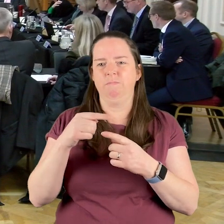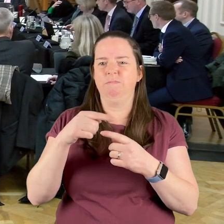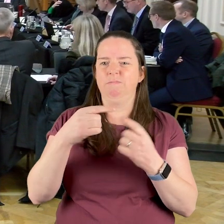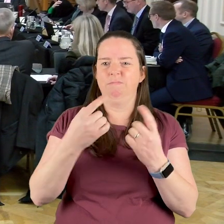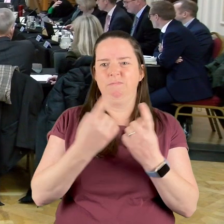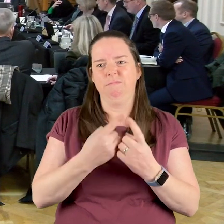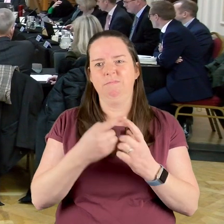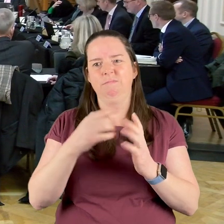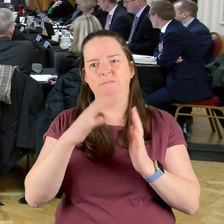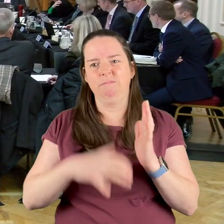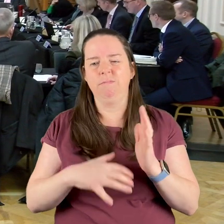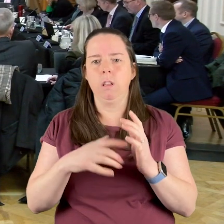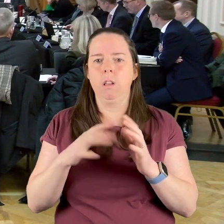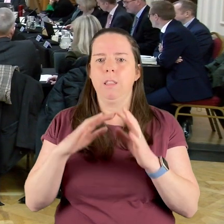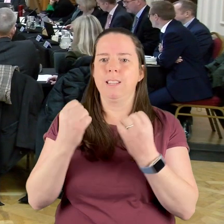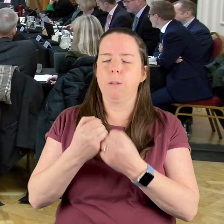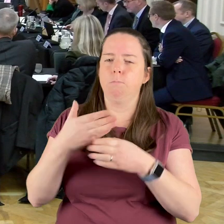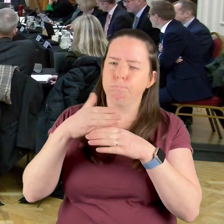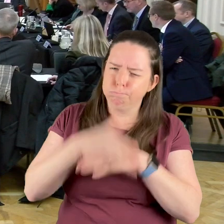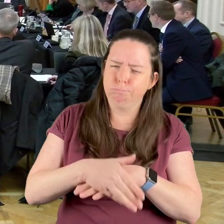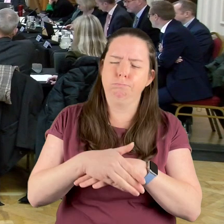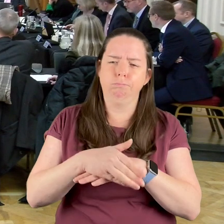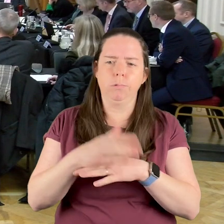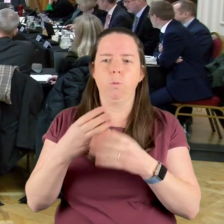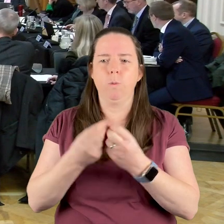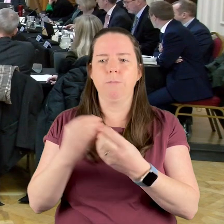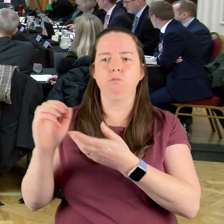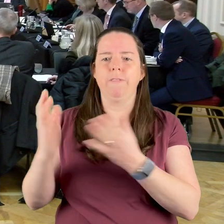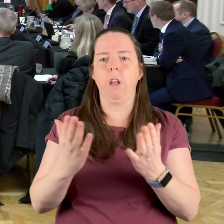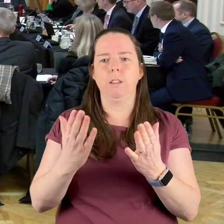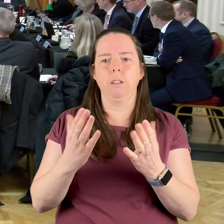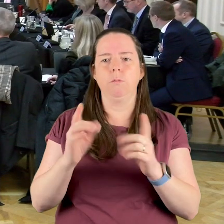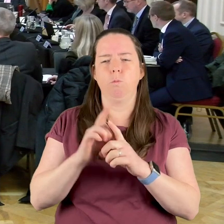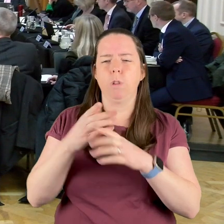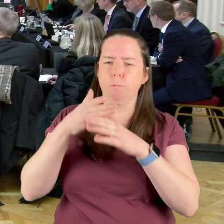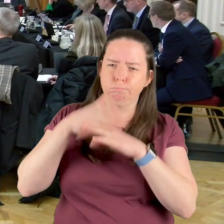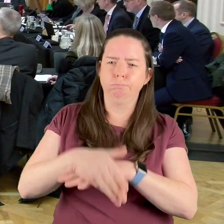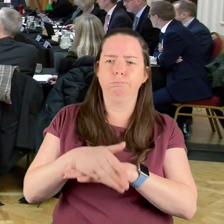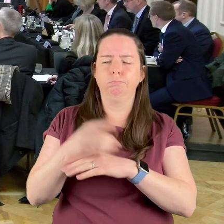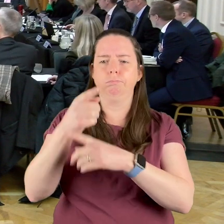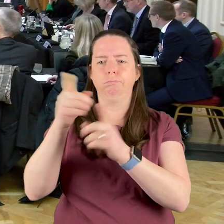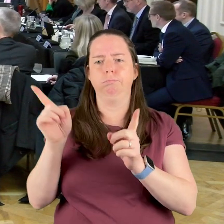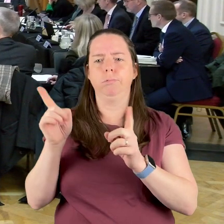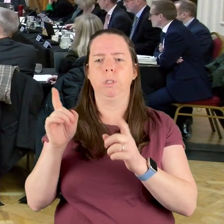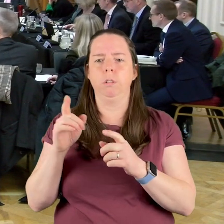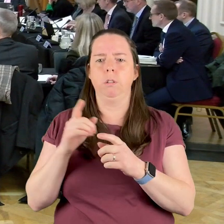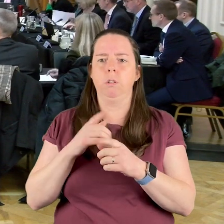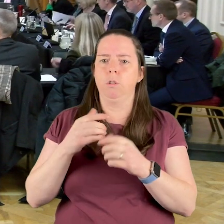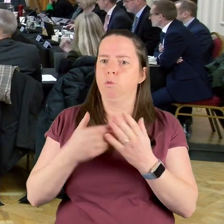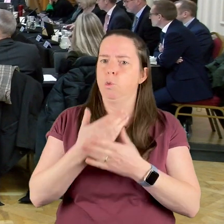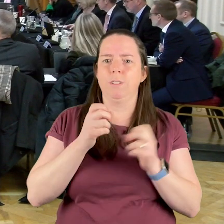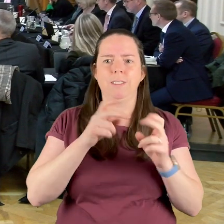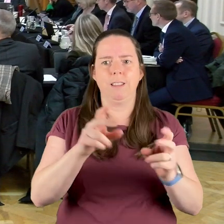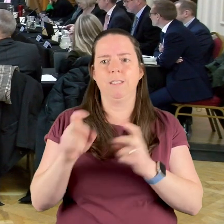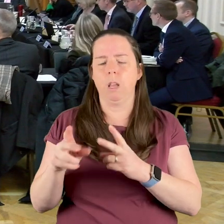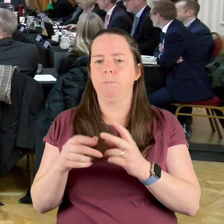at the moment. I know we finished the last kind of item on those things, and the team are working really hard with all of the providers who are also working hard because they're all implementing new systems